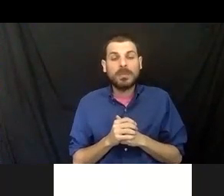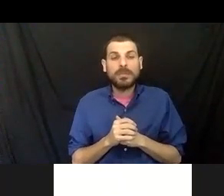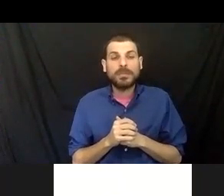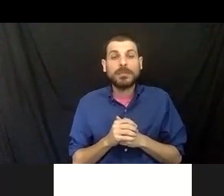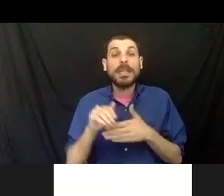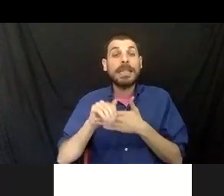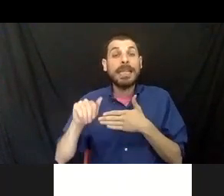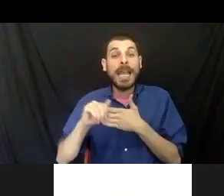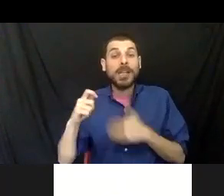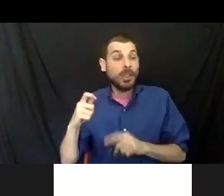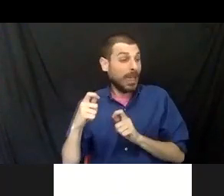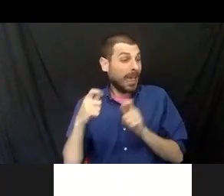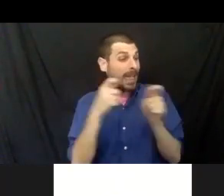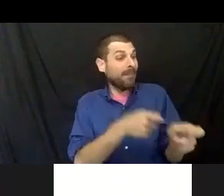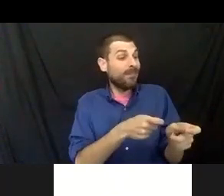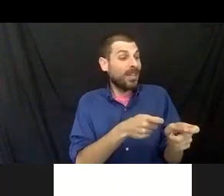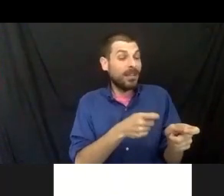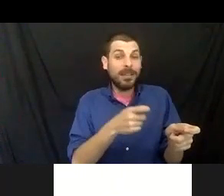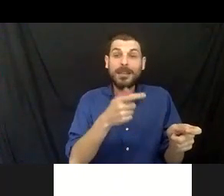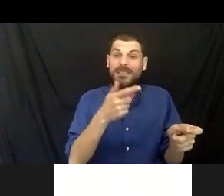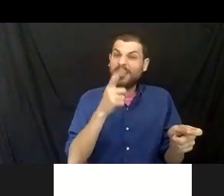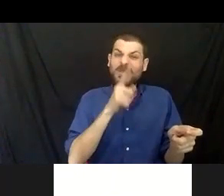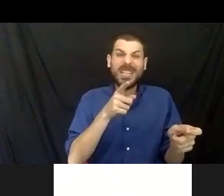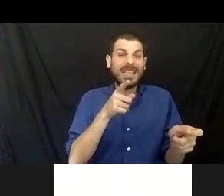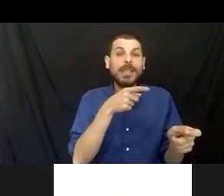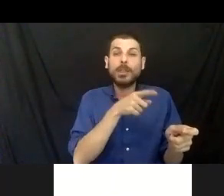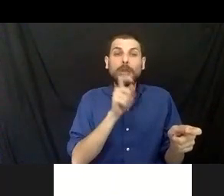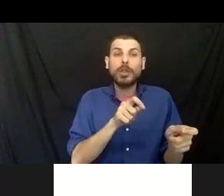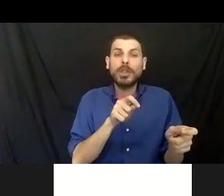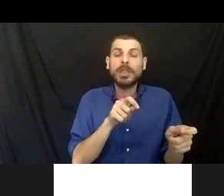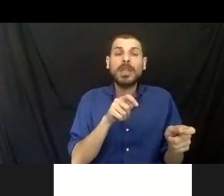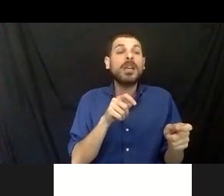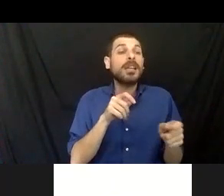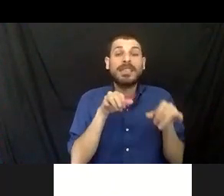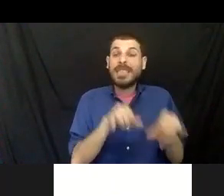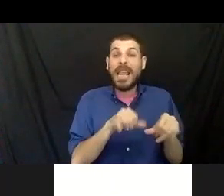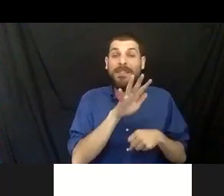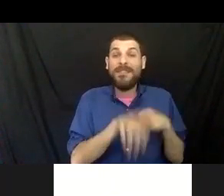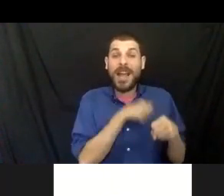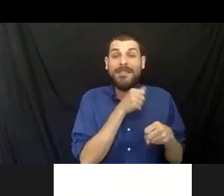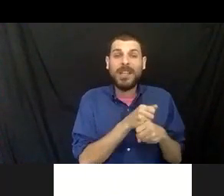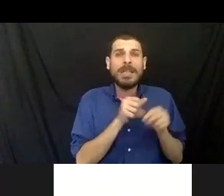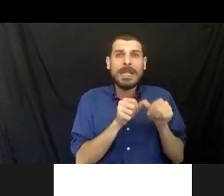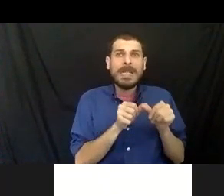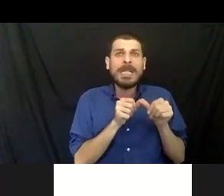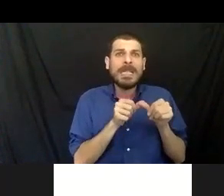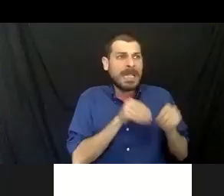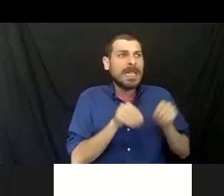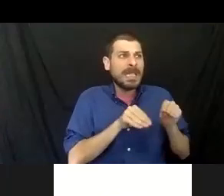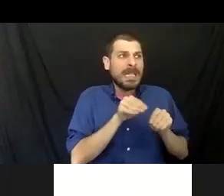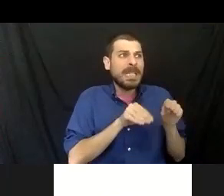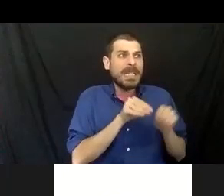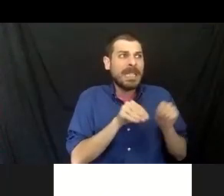forgivable loan. If you've stayed in your house for 5 years after getting this money, the loan would just go